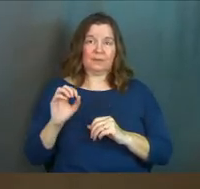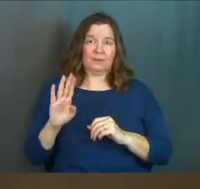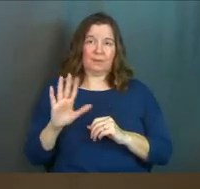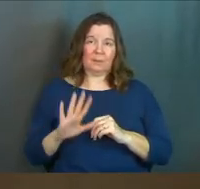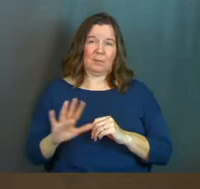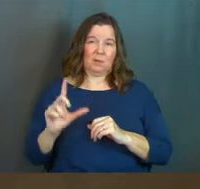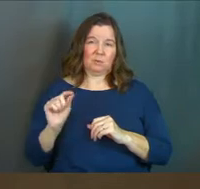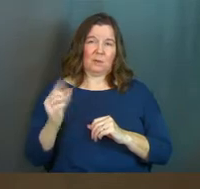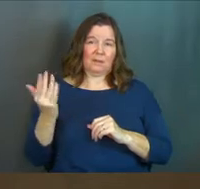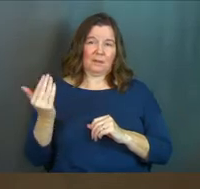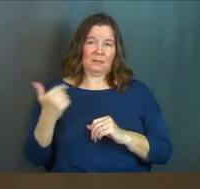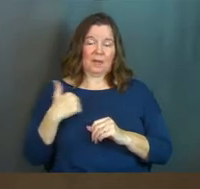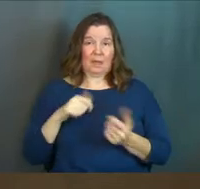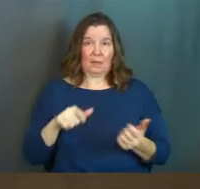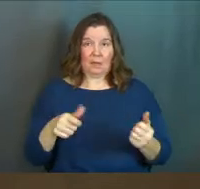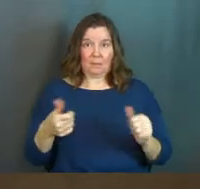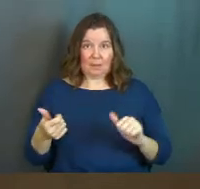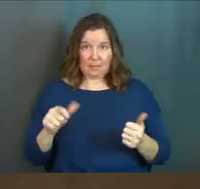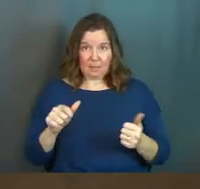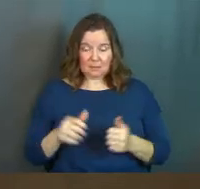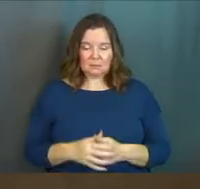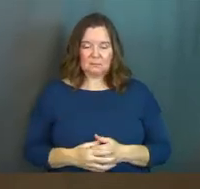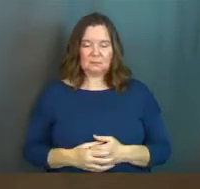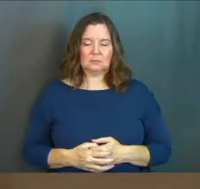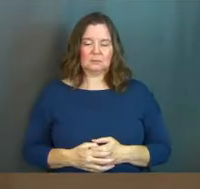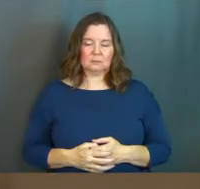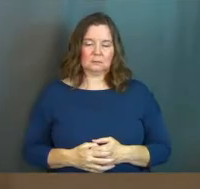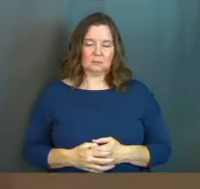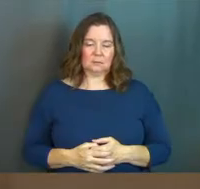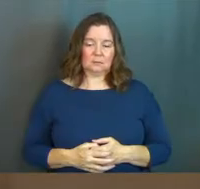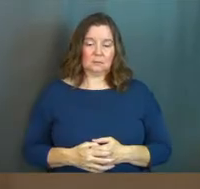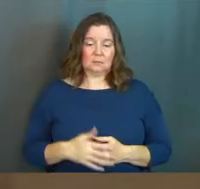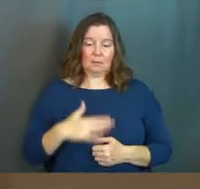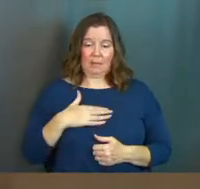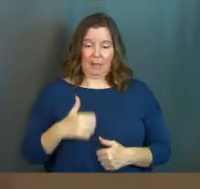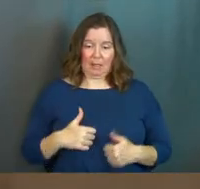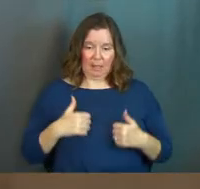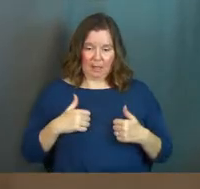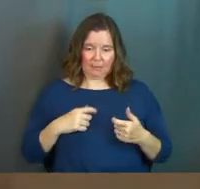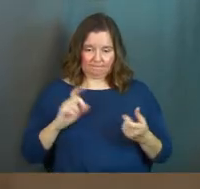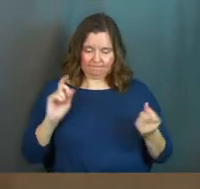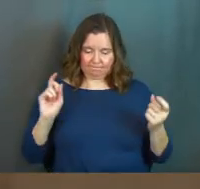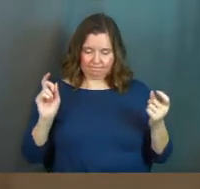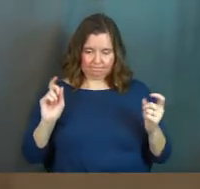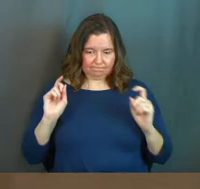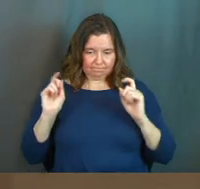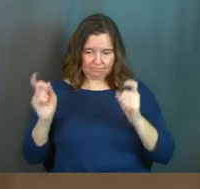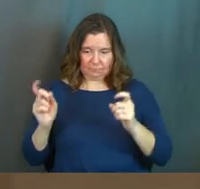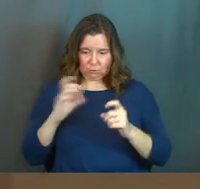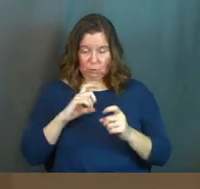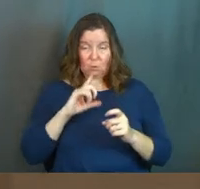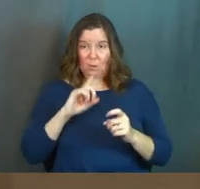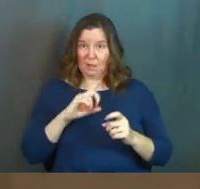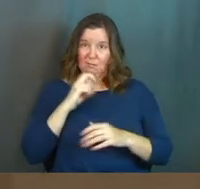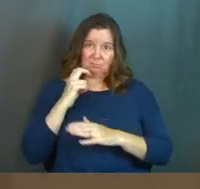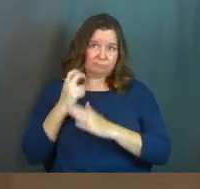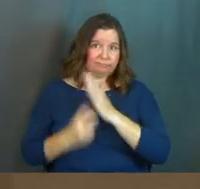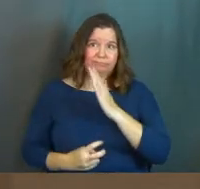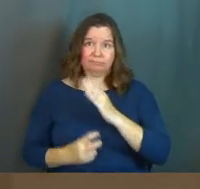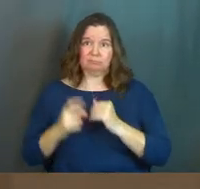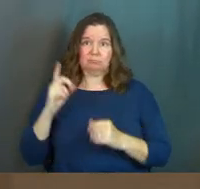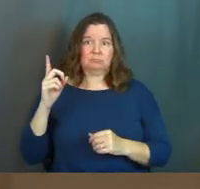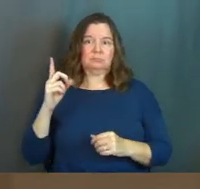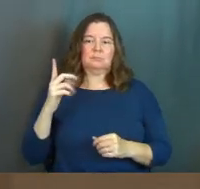February, about 2015, I got baptized. You know, gave my life to Christ, really gave it to him, you know?